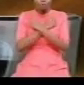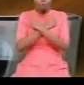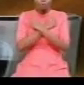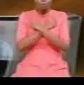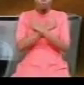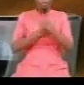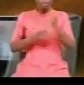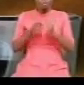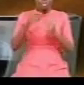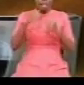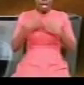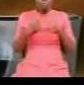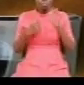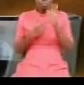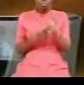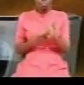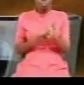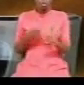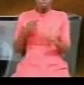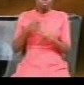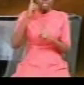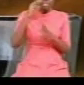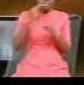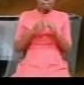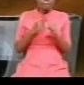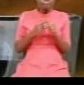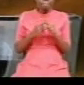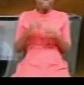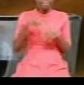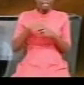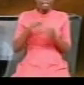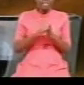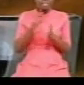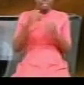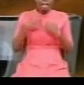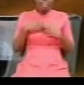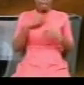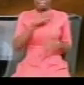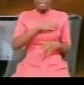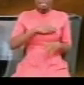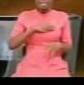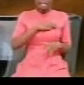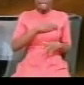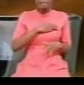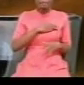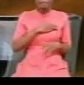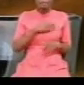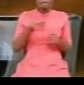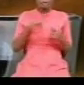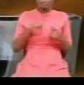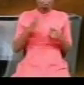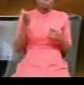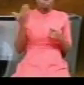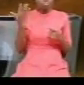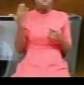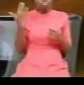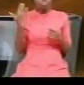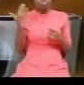love, which ye have shown toward his name, in that ye have ministered in the